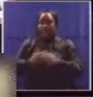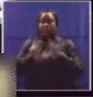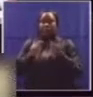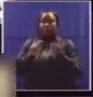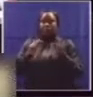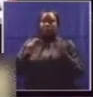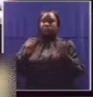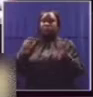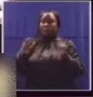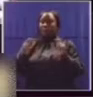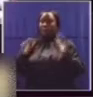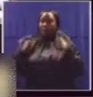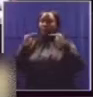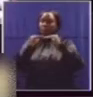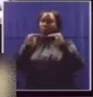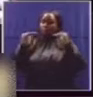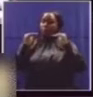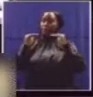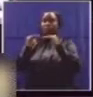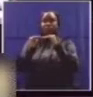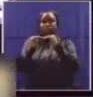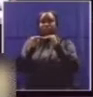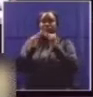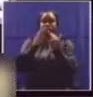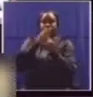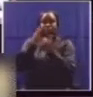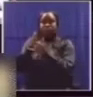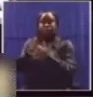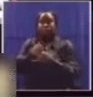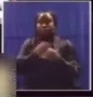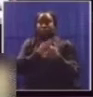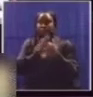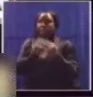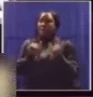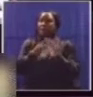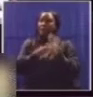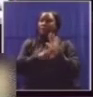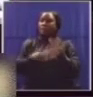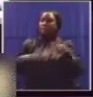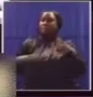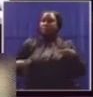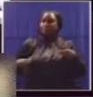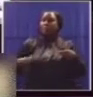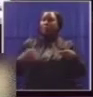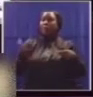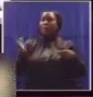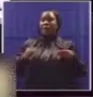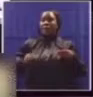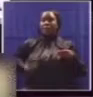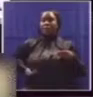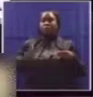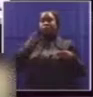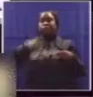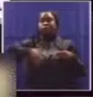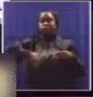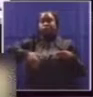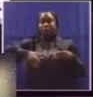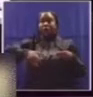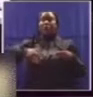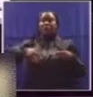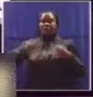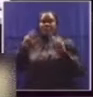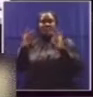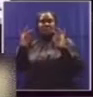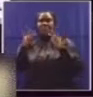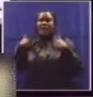systems. A number of progressive policies have been passed, such as free health services for pregnant women and children under the age of